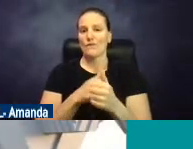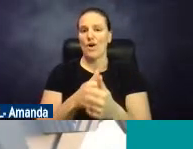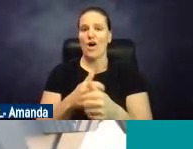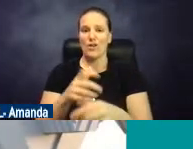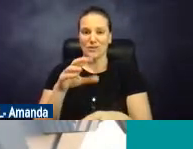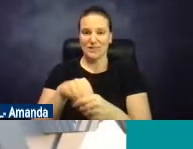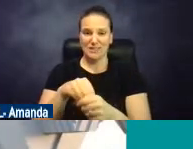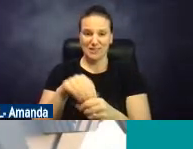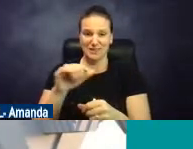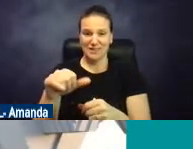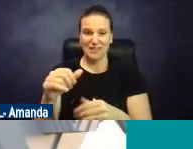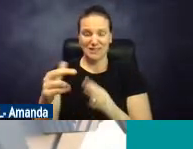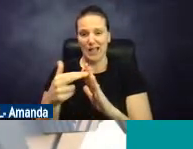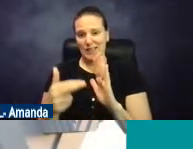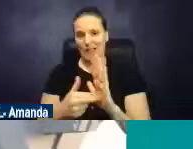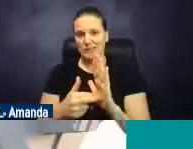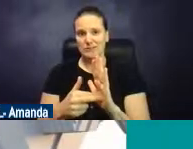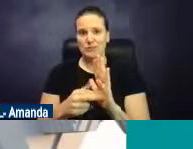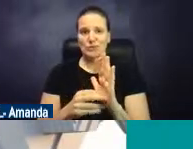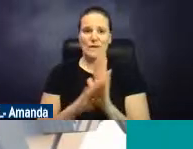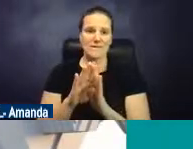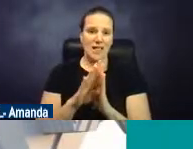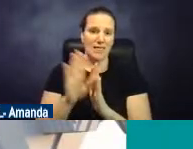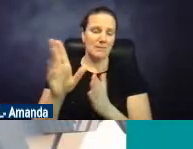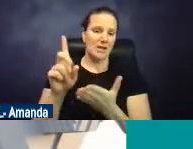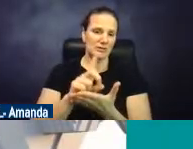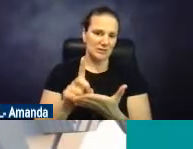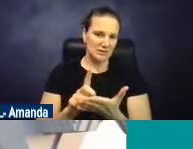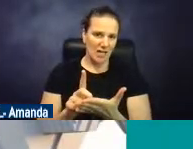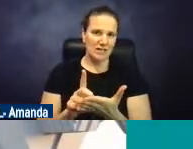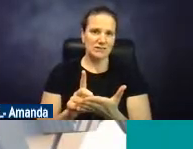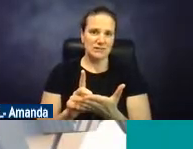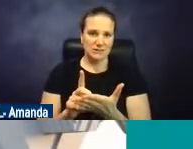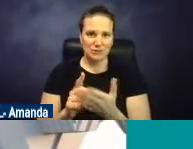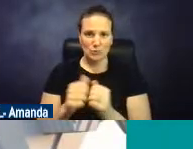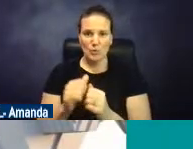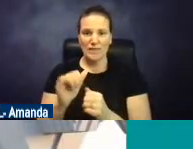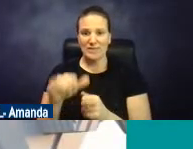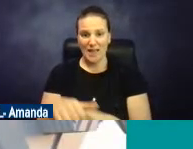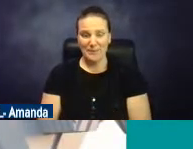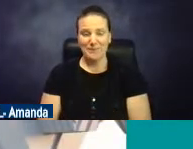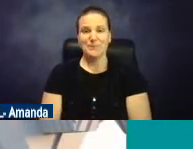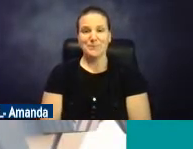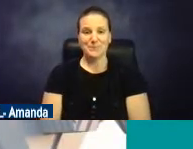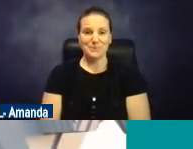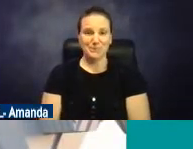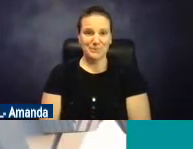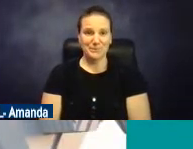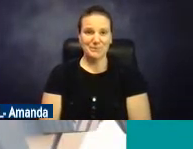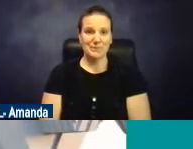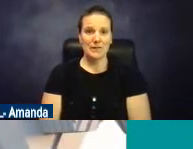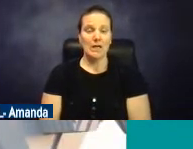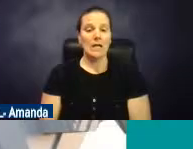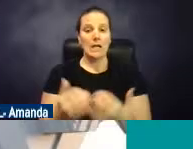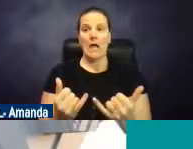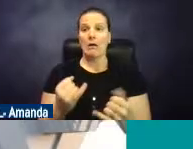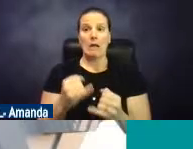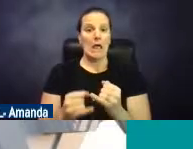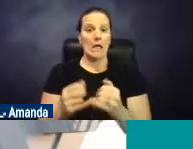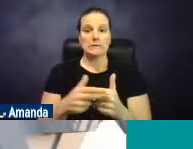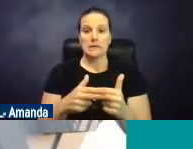guidelines and develop their designs following those, meeting those. With that, I think that's the last